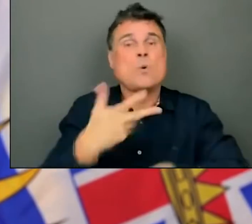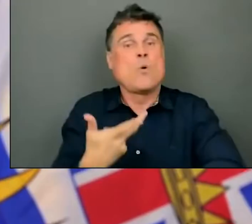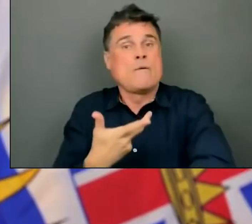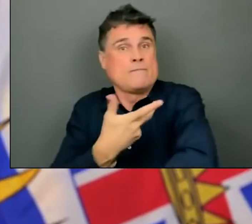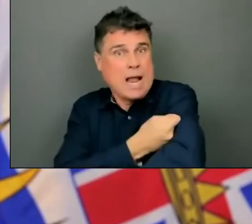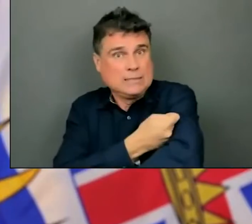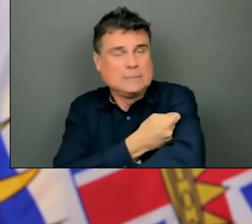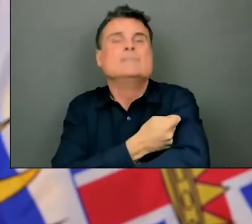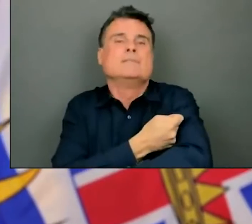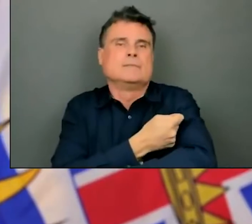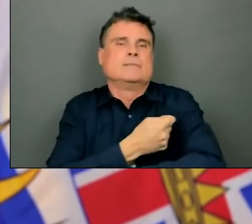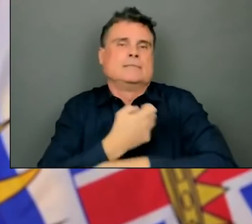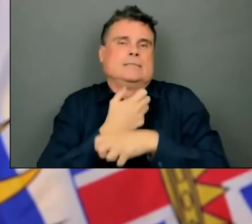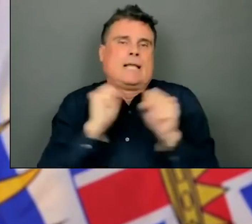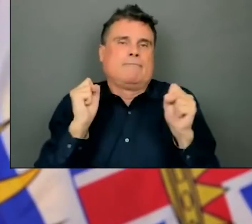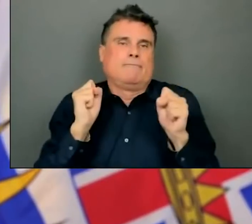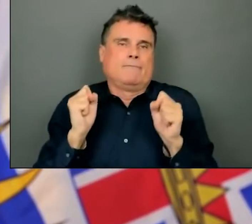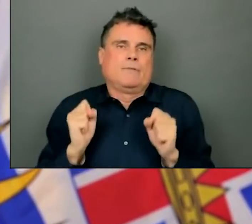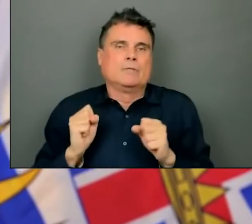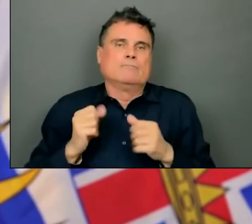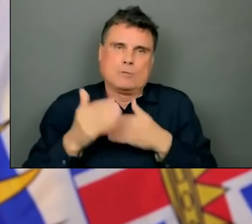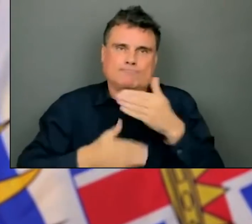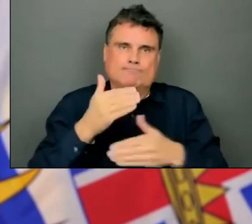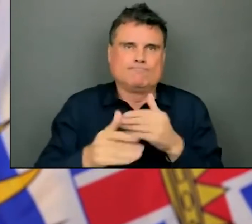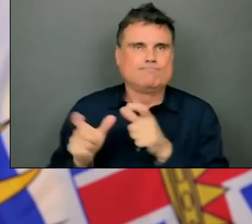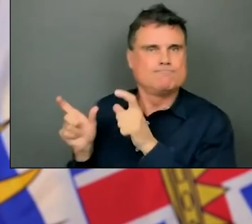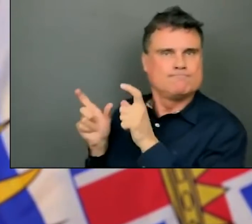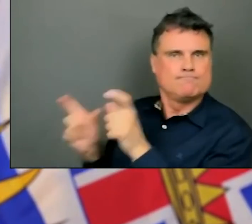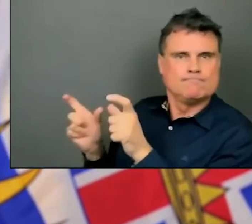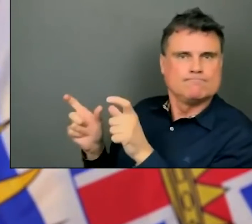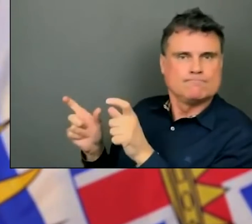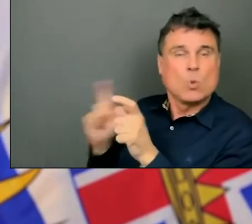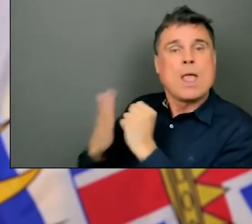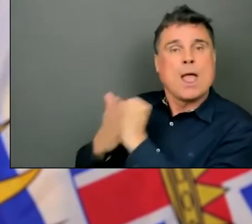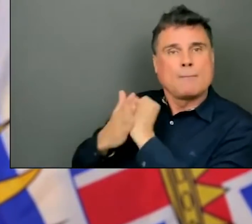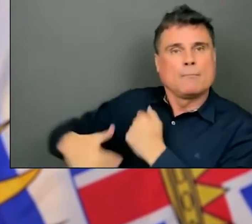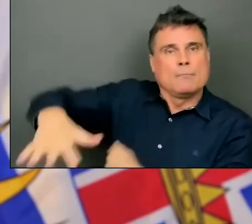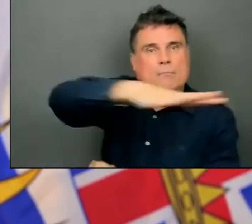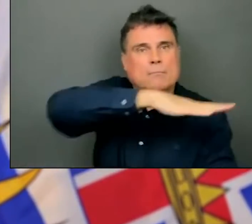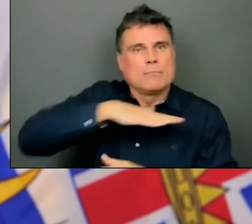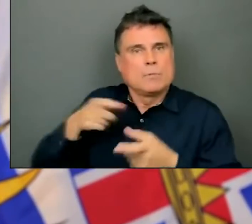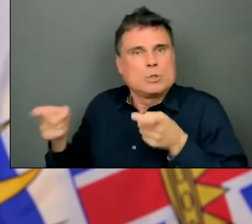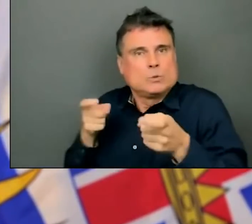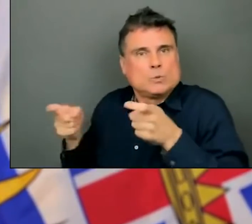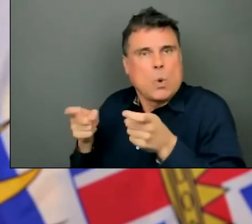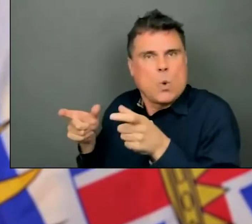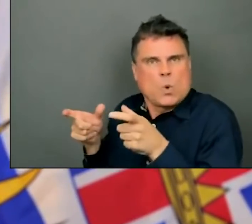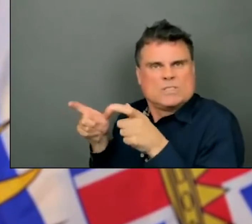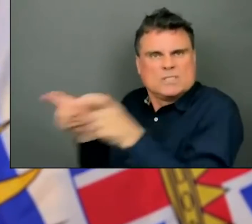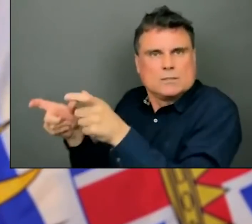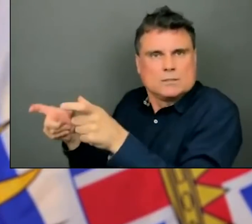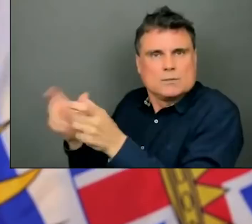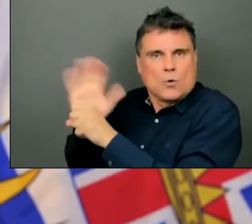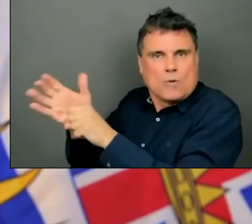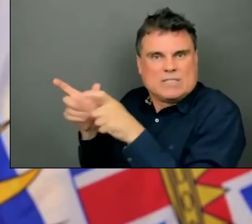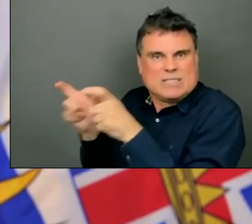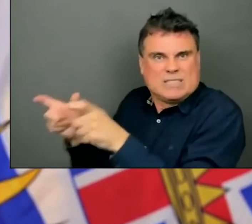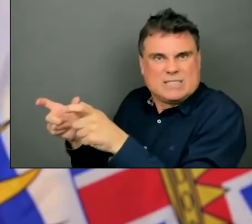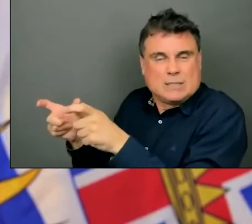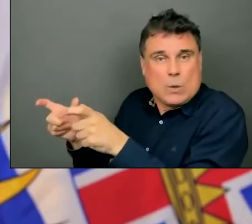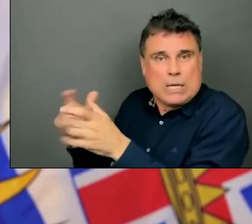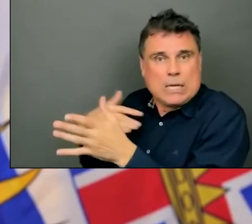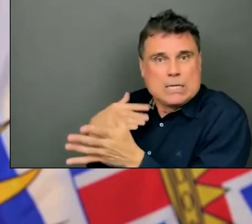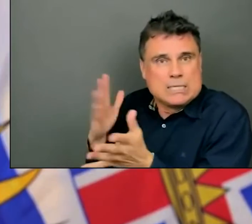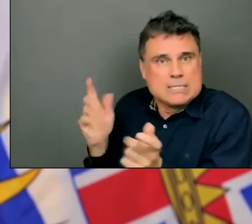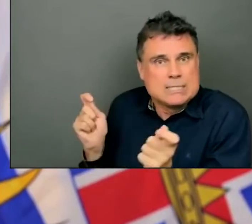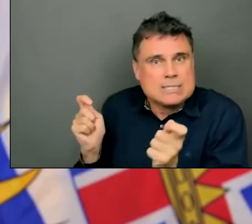long-lasting, and it will help us for what we're dealing with now, but also as we're going through this transition phase and into the future.